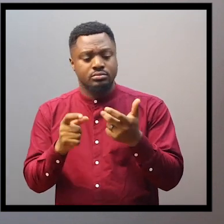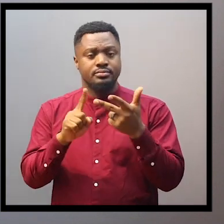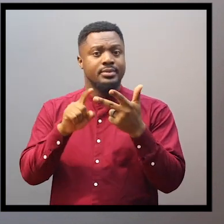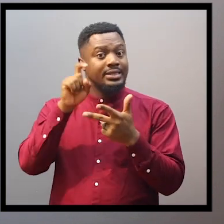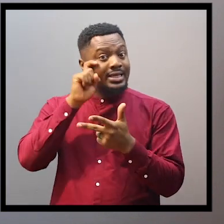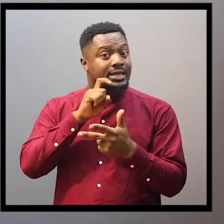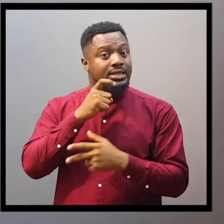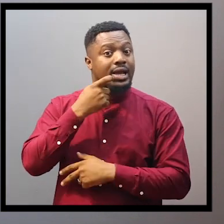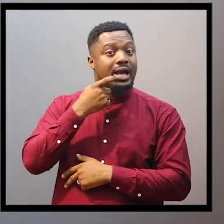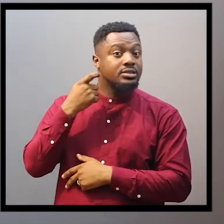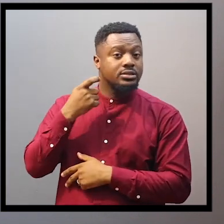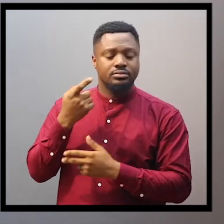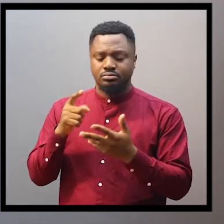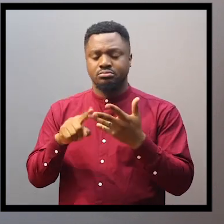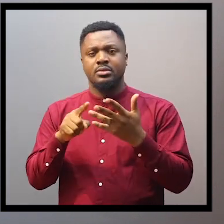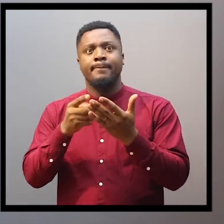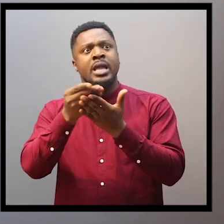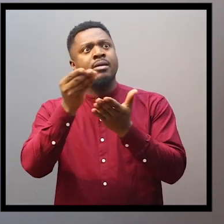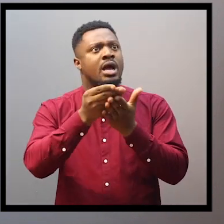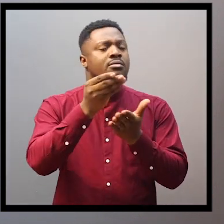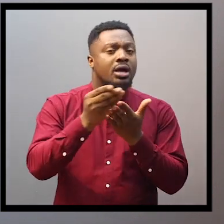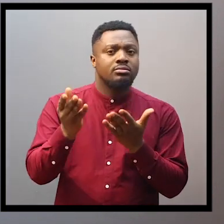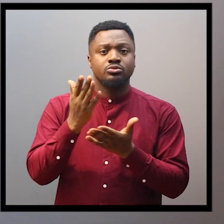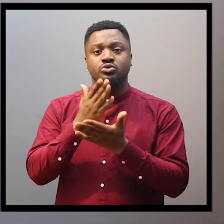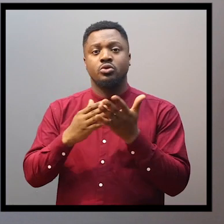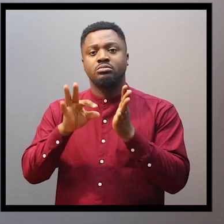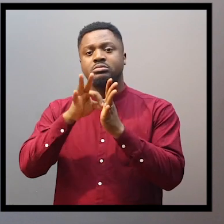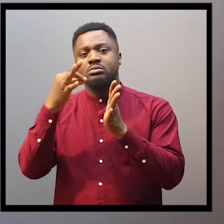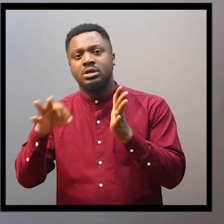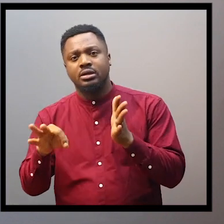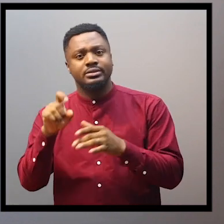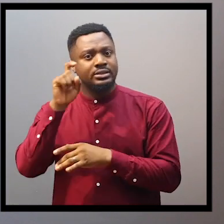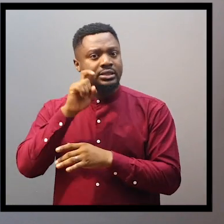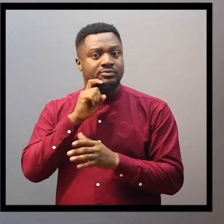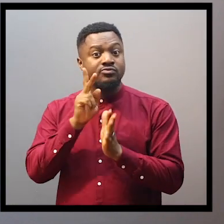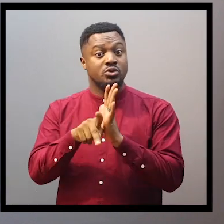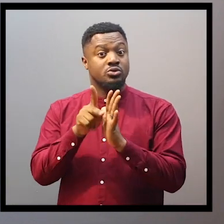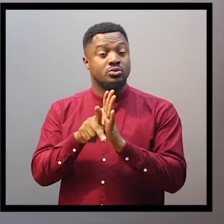sex addiction, shopping, and watching of pornographic videos.